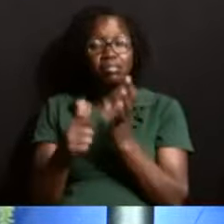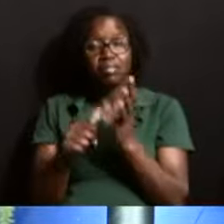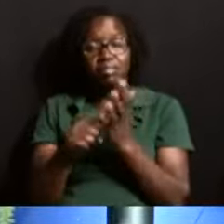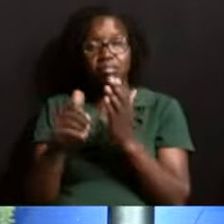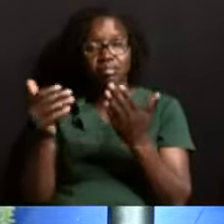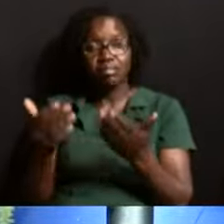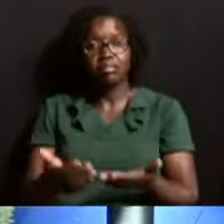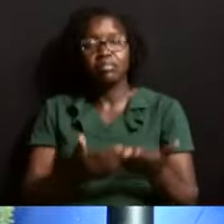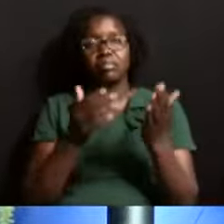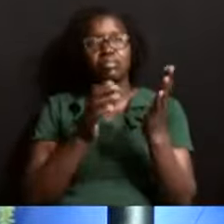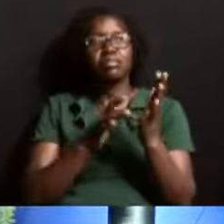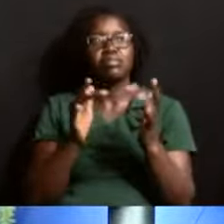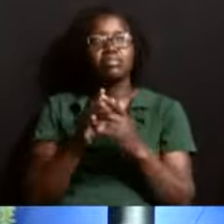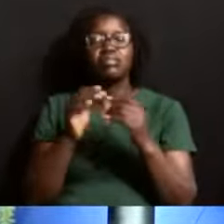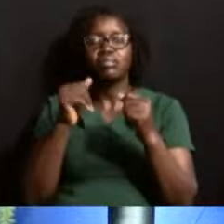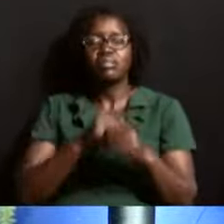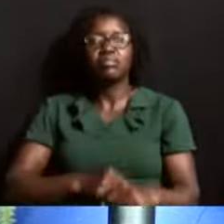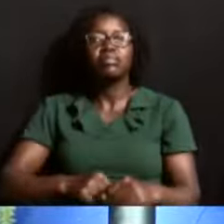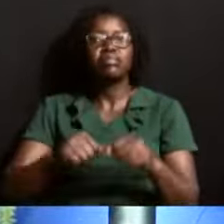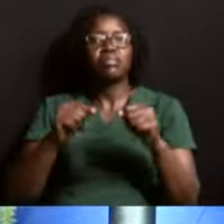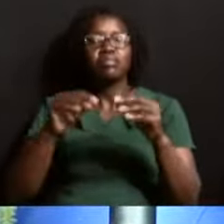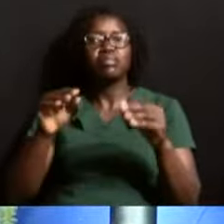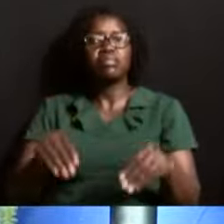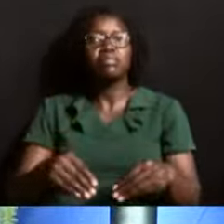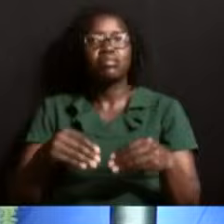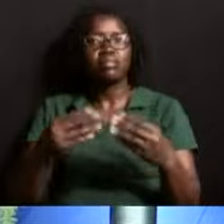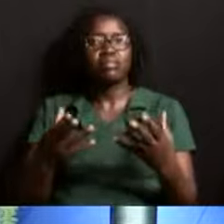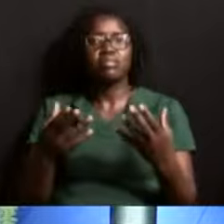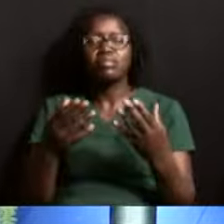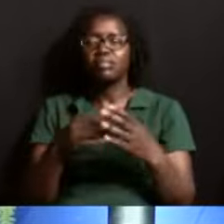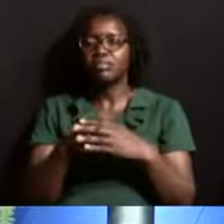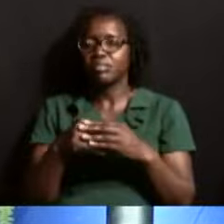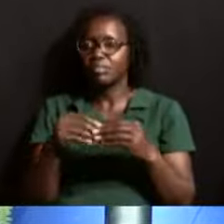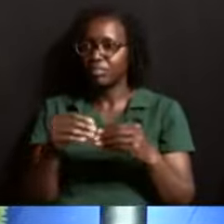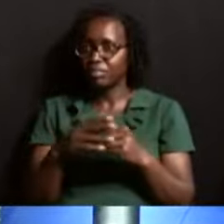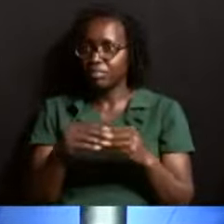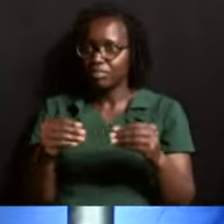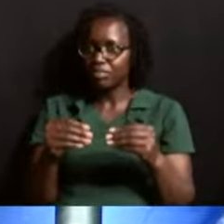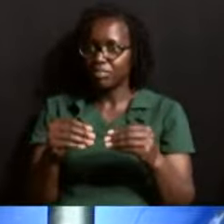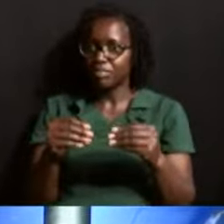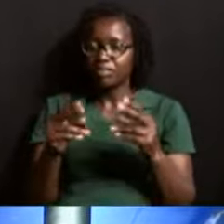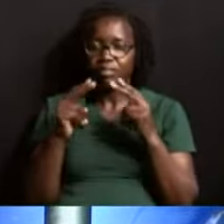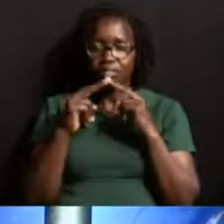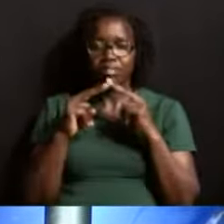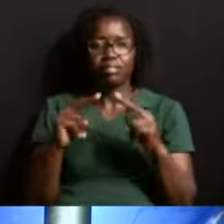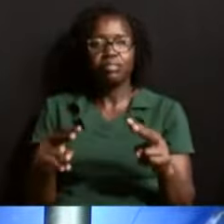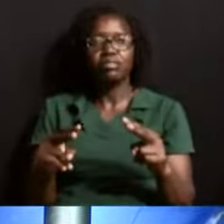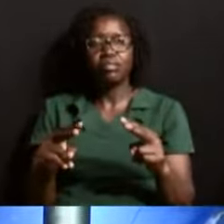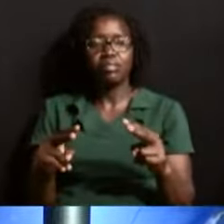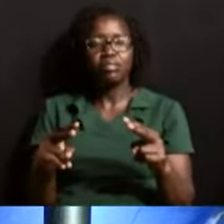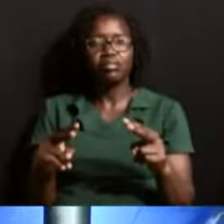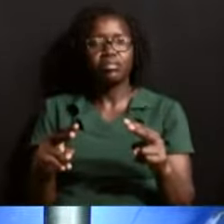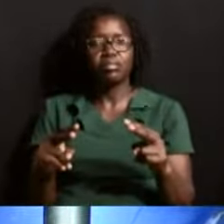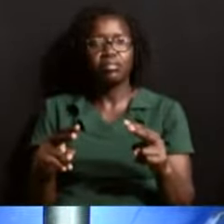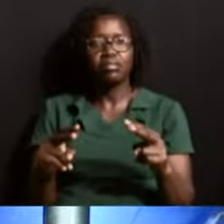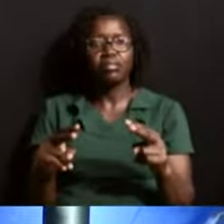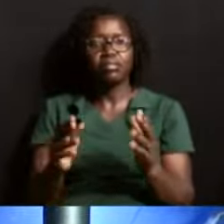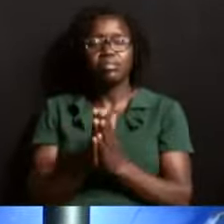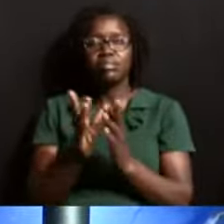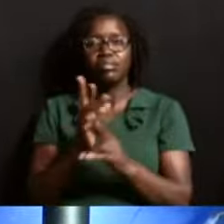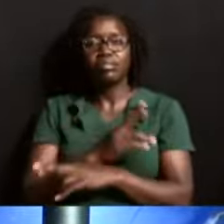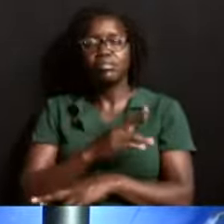Christ, he will be able to offer solace and comfort and peace and rest,